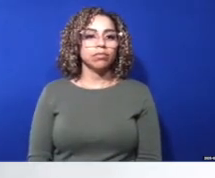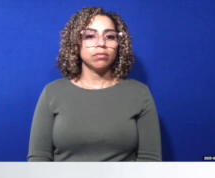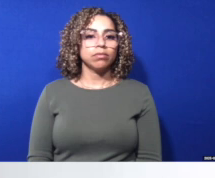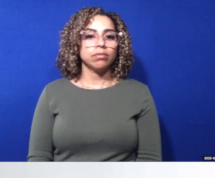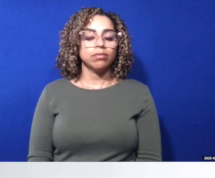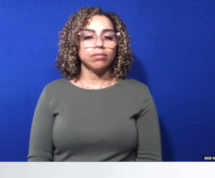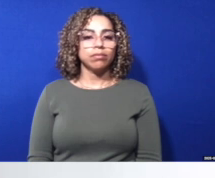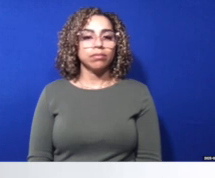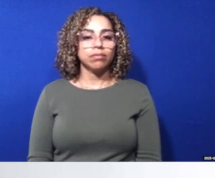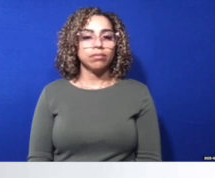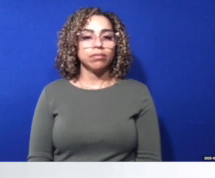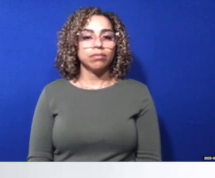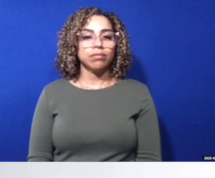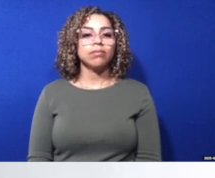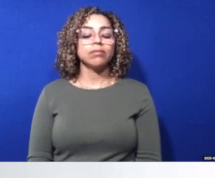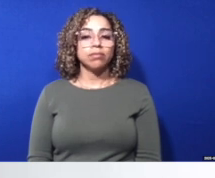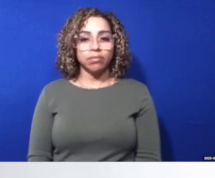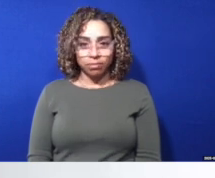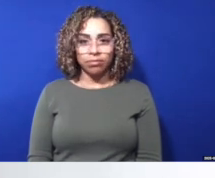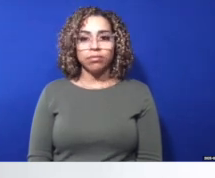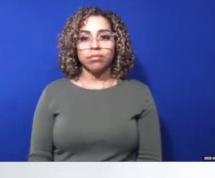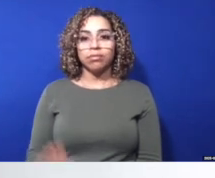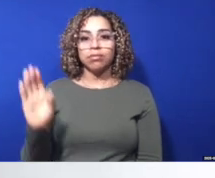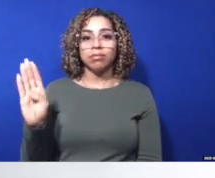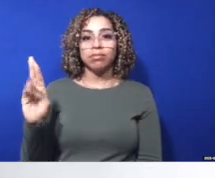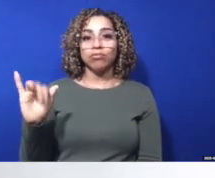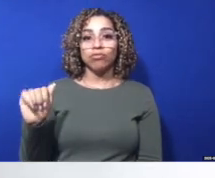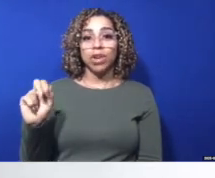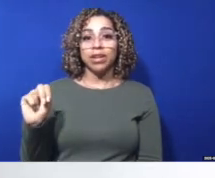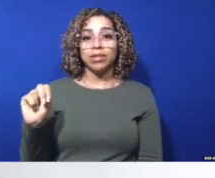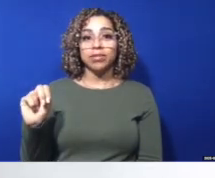Oh, all right. We have Brian Yepes.